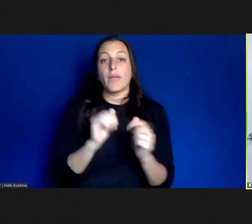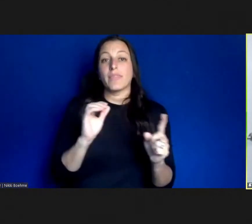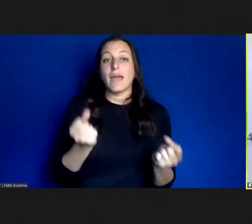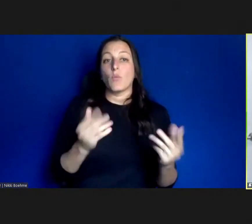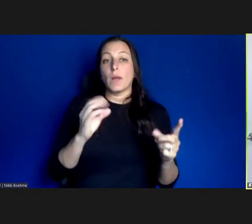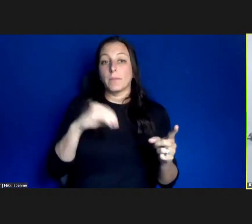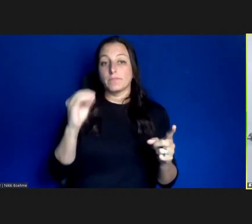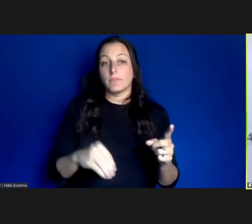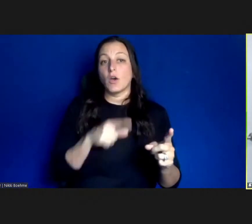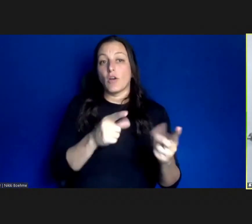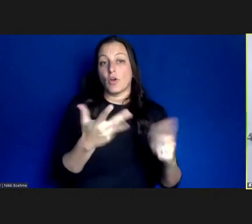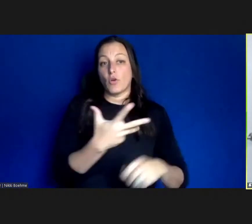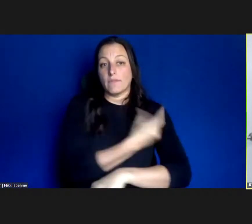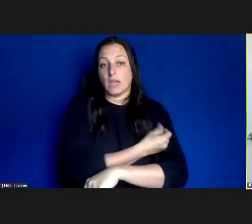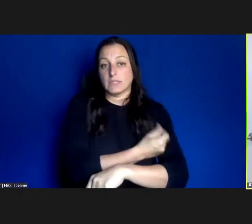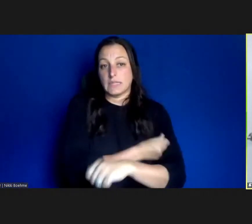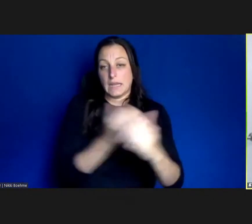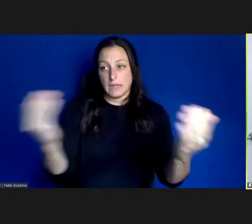vaccinated.